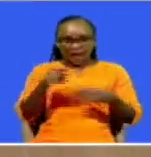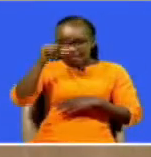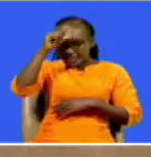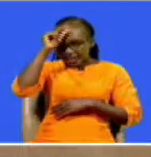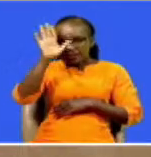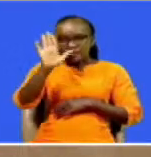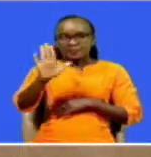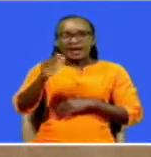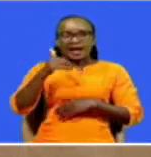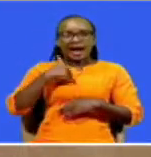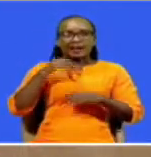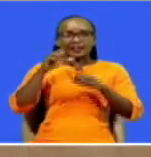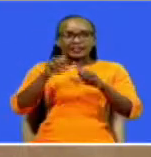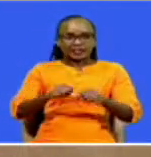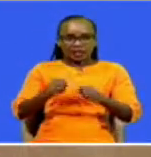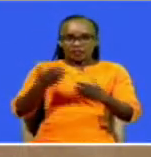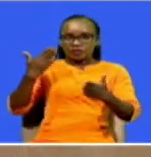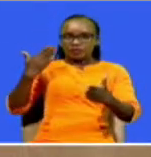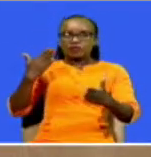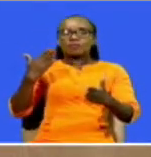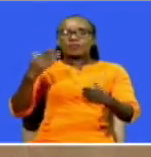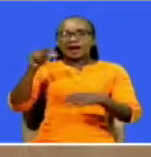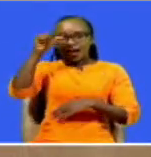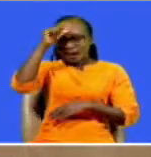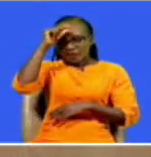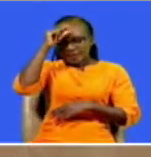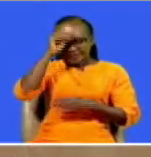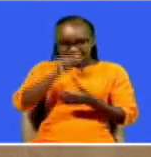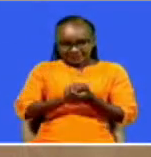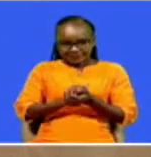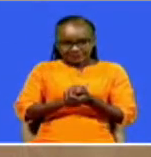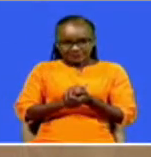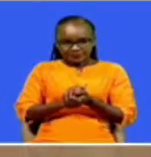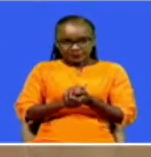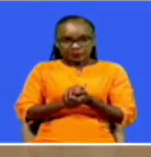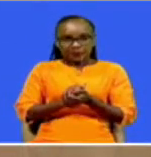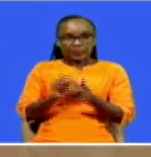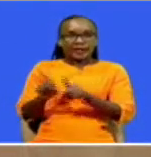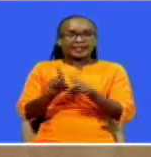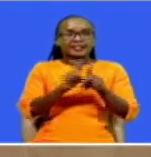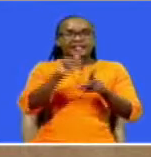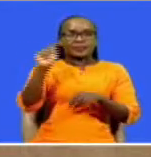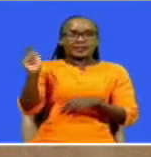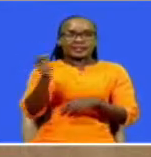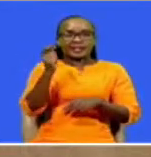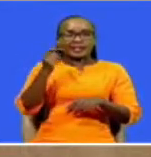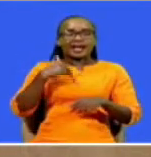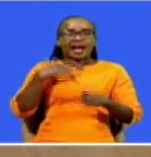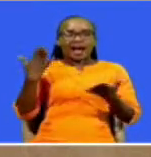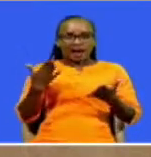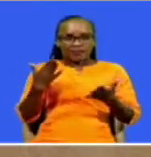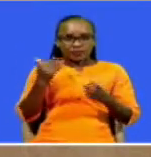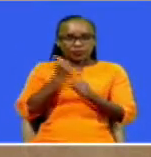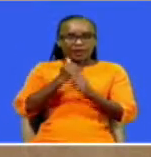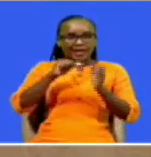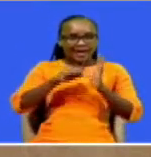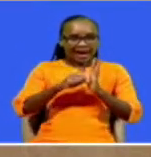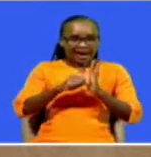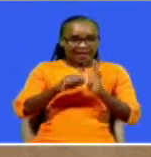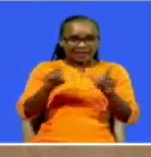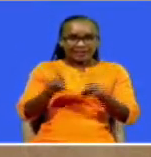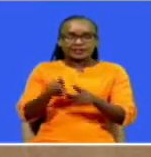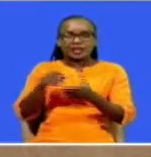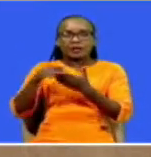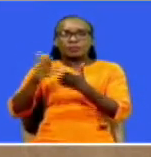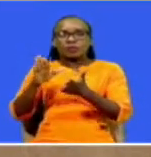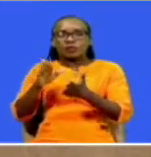government has inherited from the former administration. While asking Kenyans to tighten their belts to enable the government save more and pay